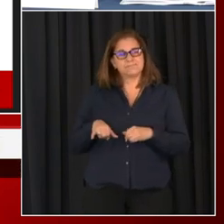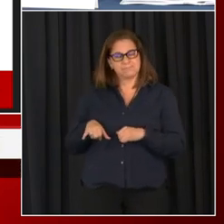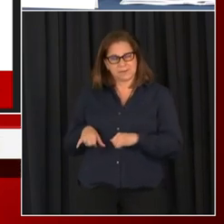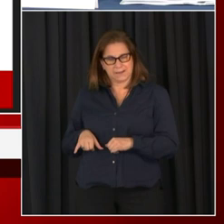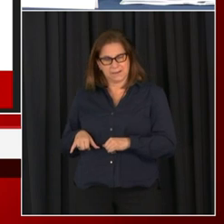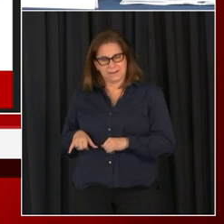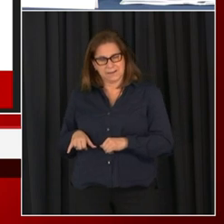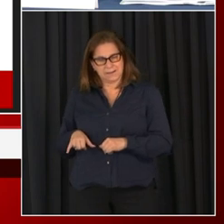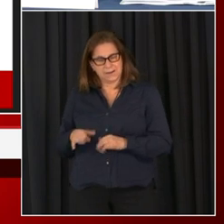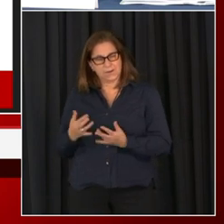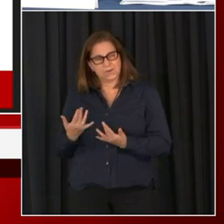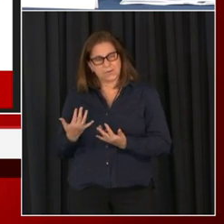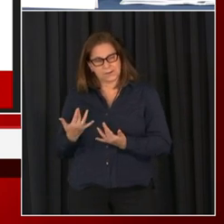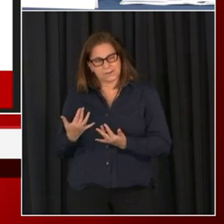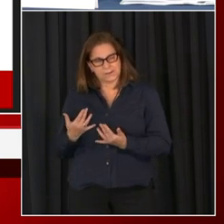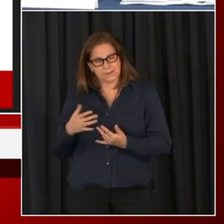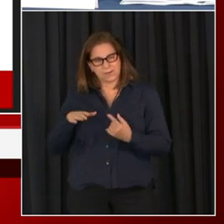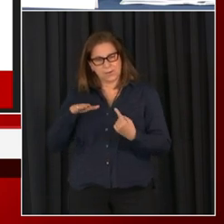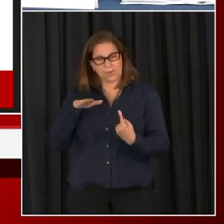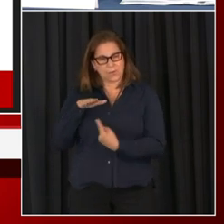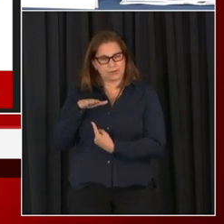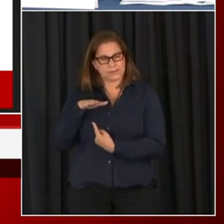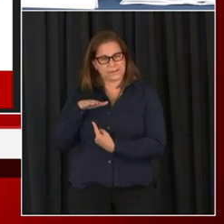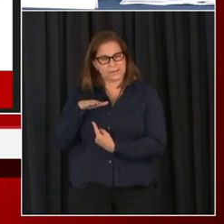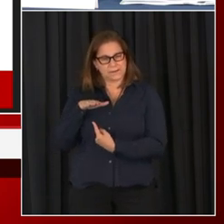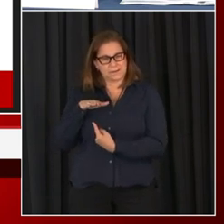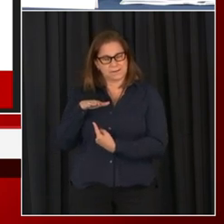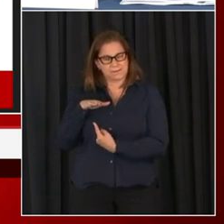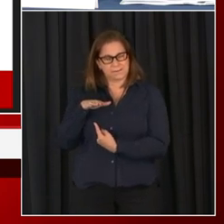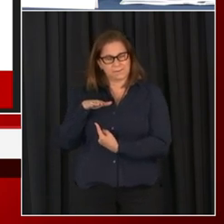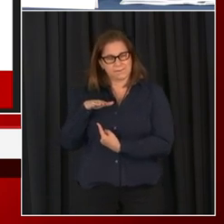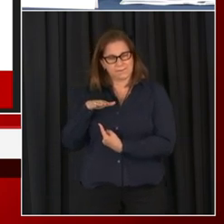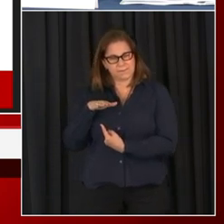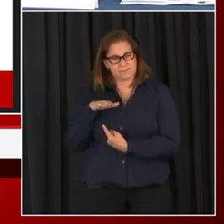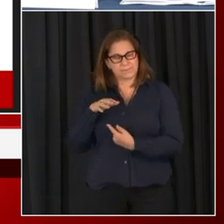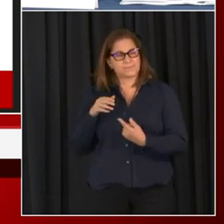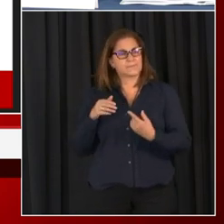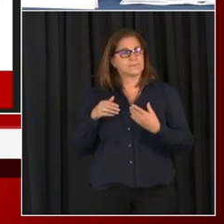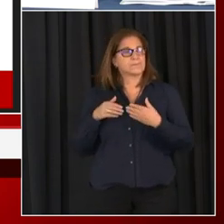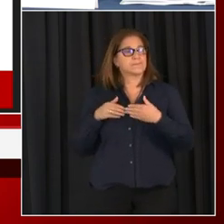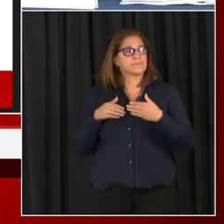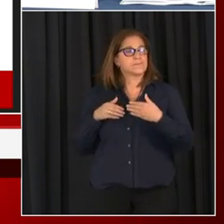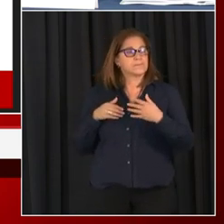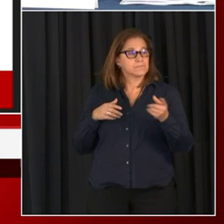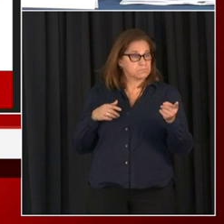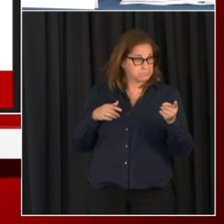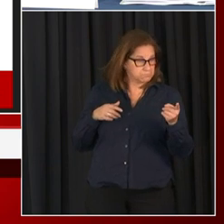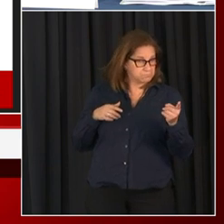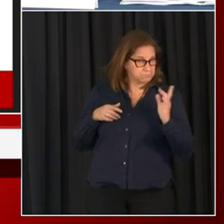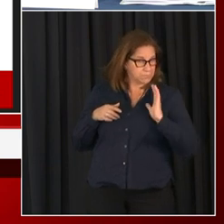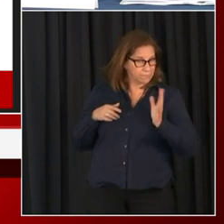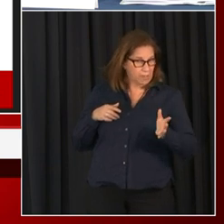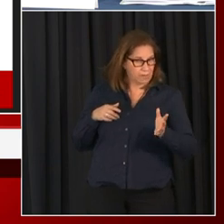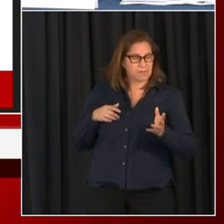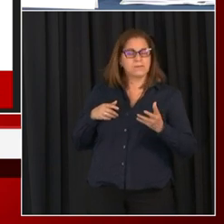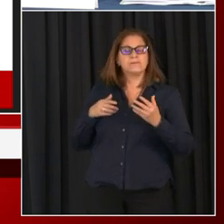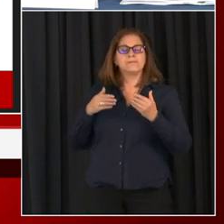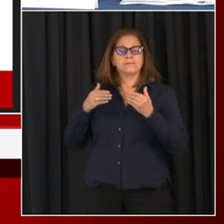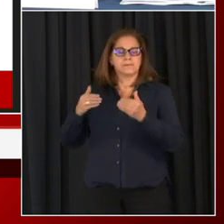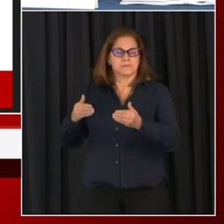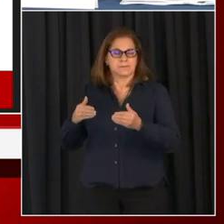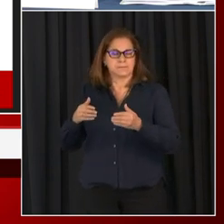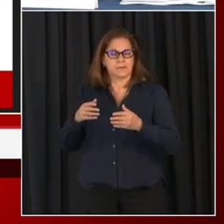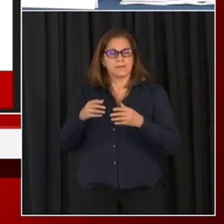conduct your activities. So we have individuals who have tested, going about their day, participated in other